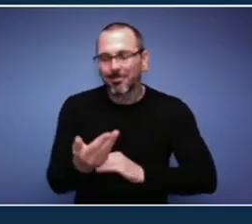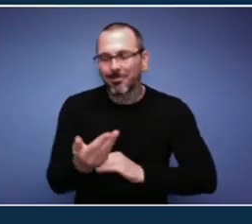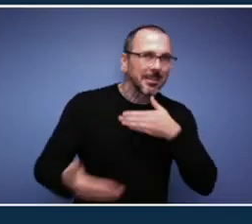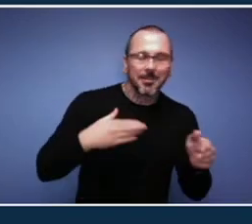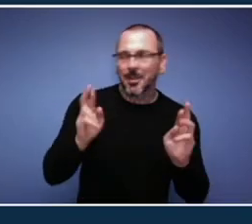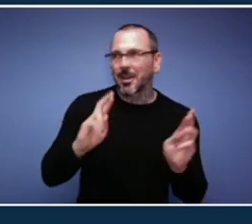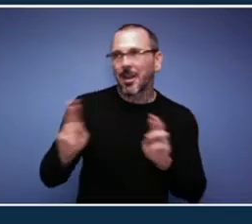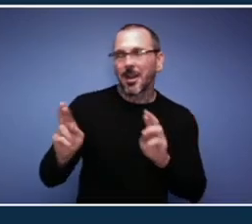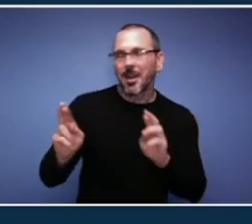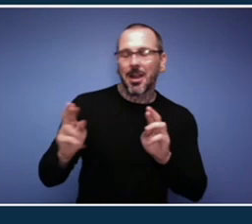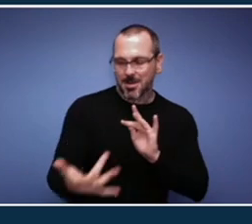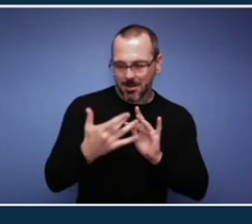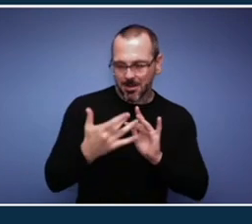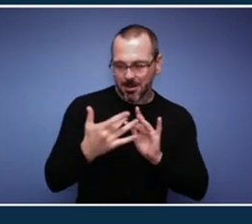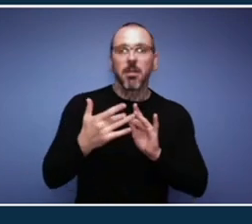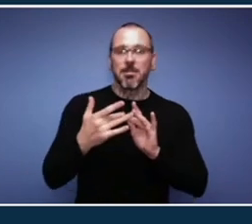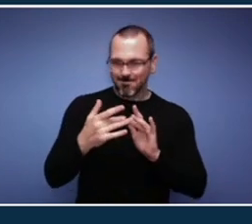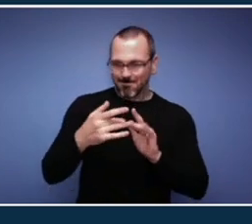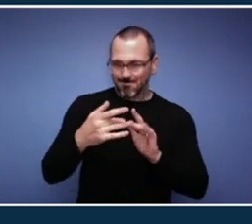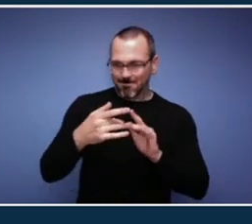you have.